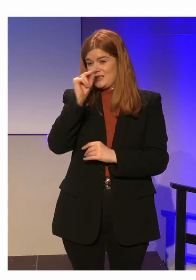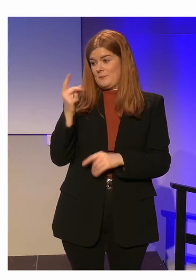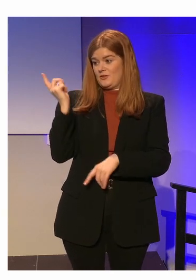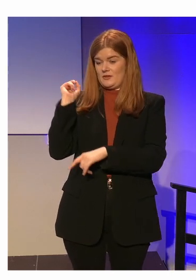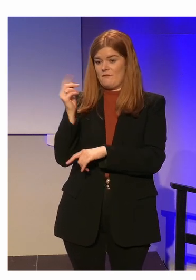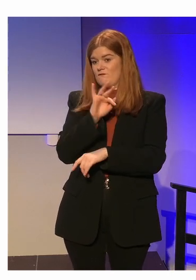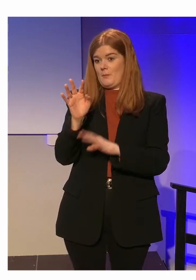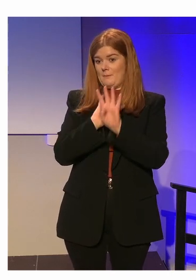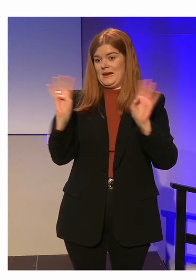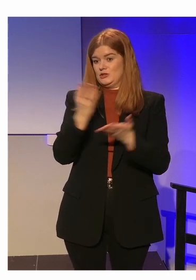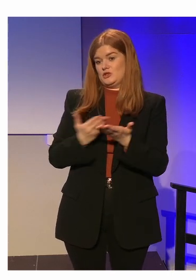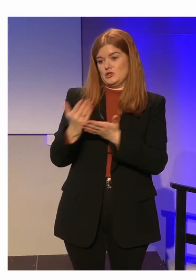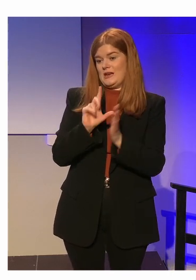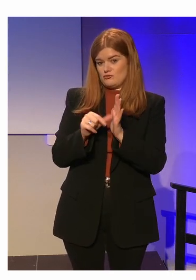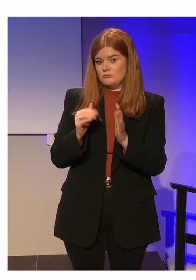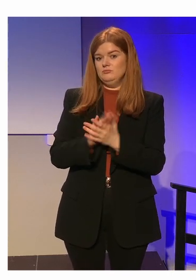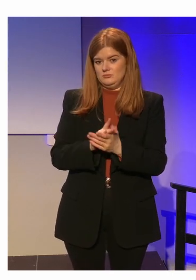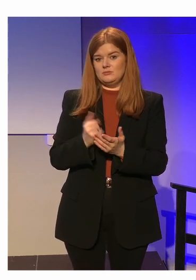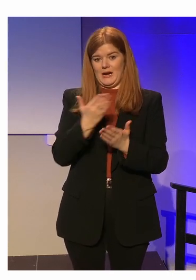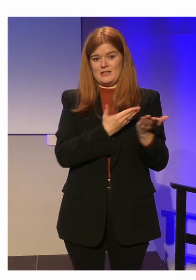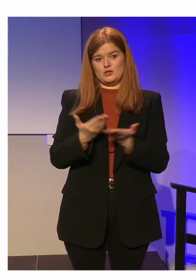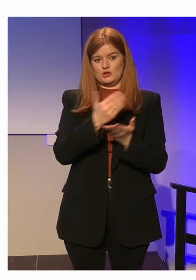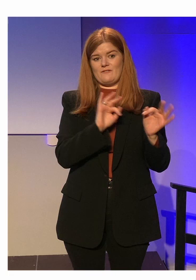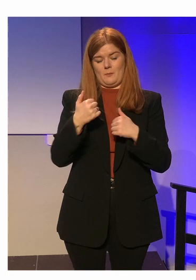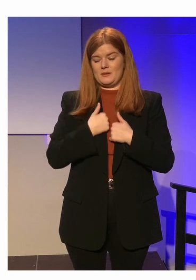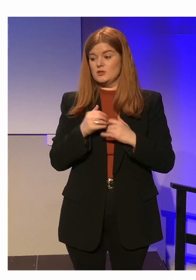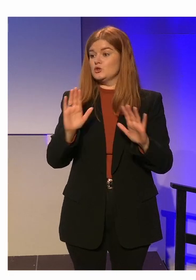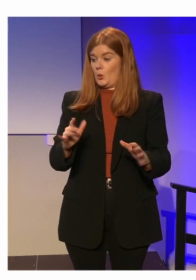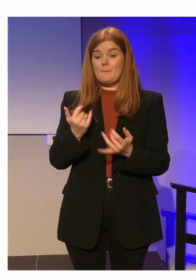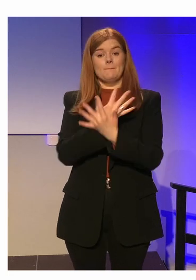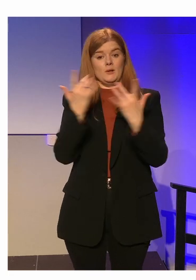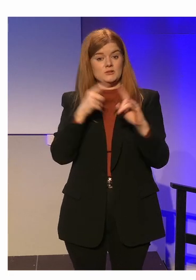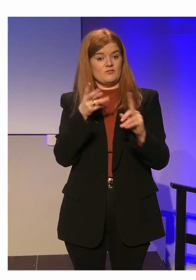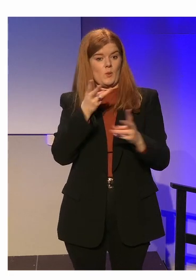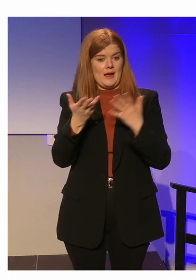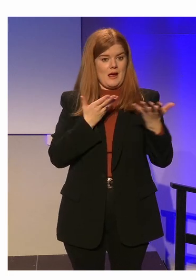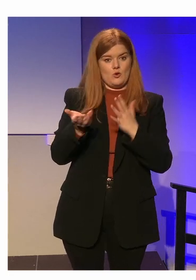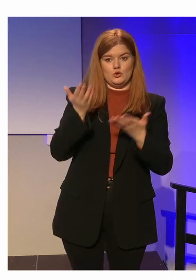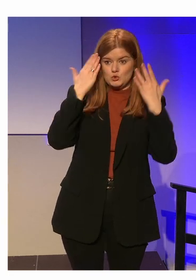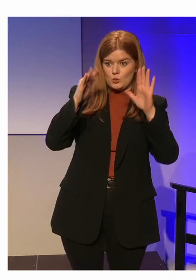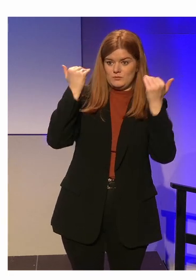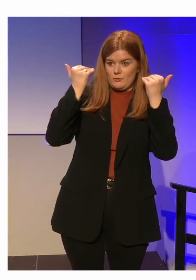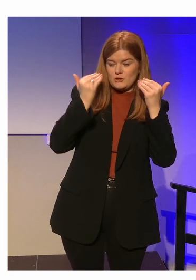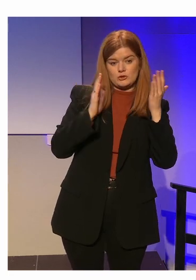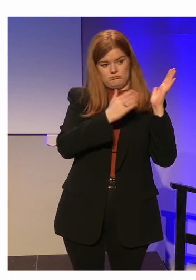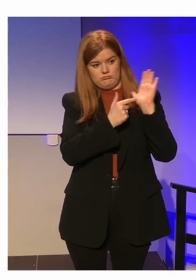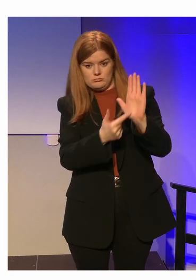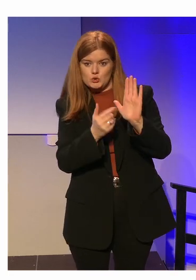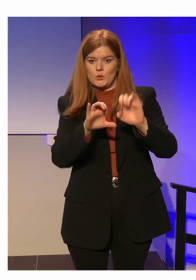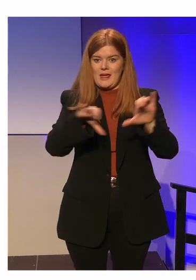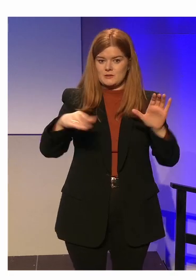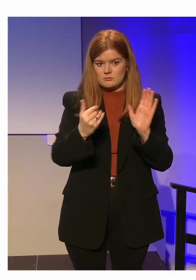from our panel discussion and the discussion following mine. So multiple ways that you're presenting information to your